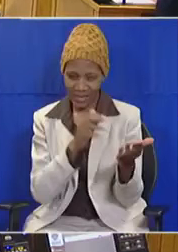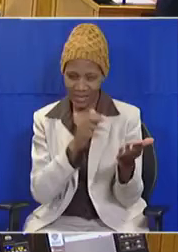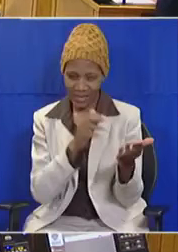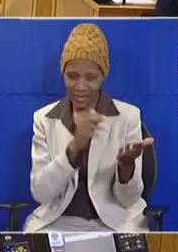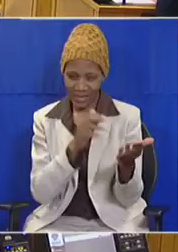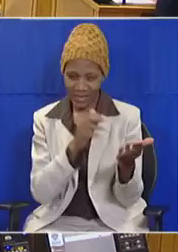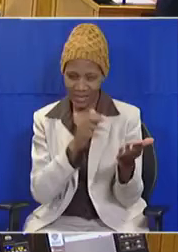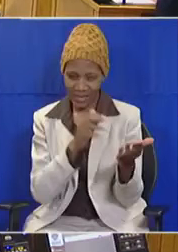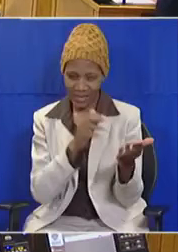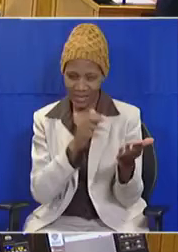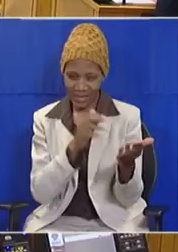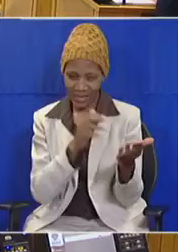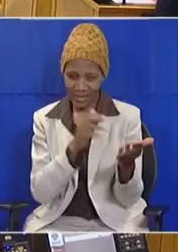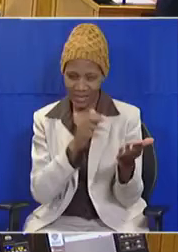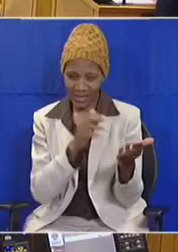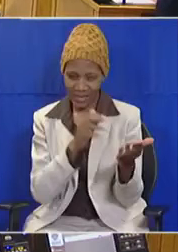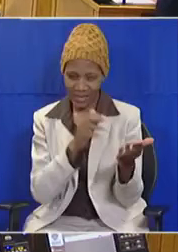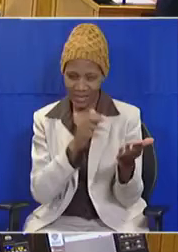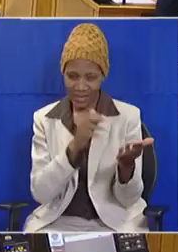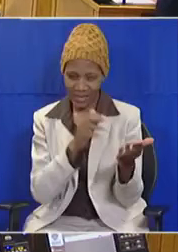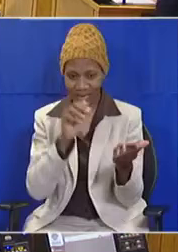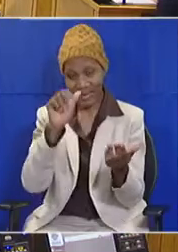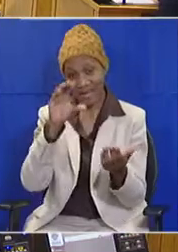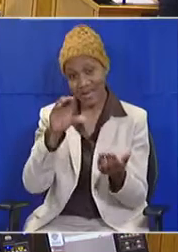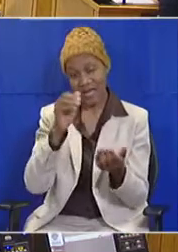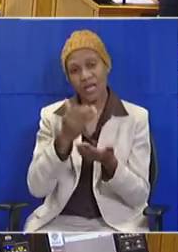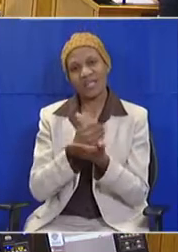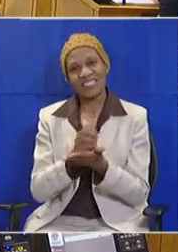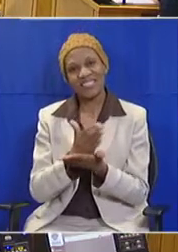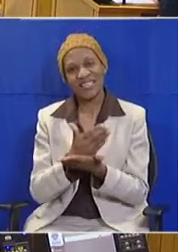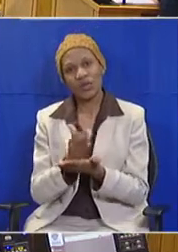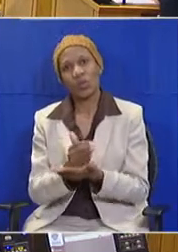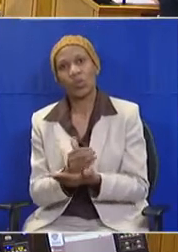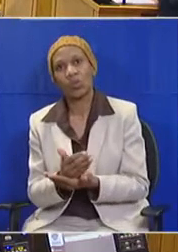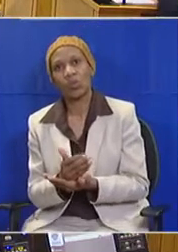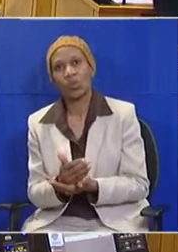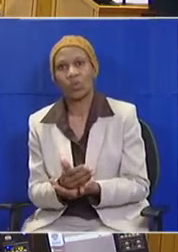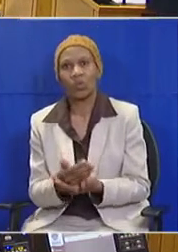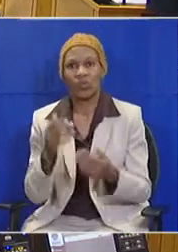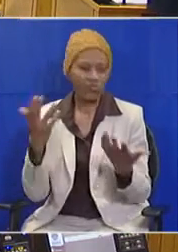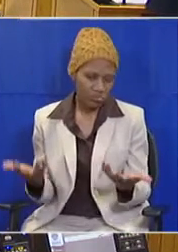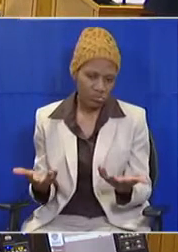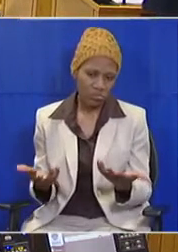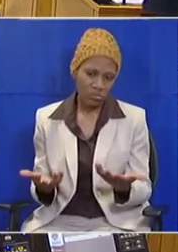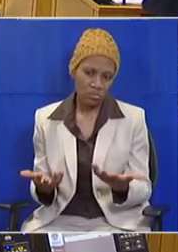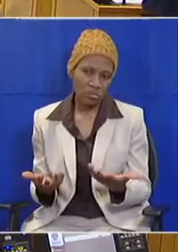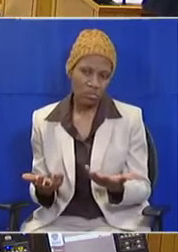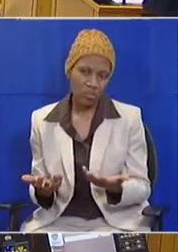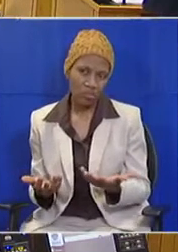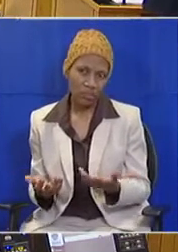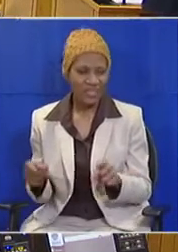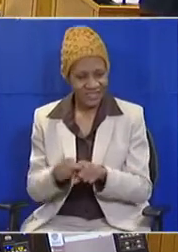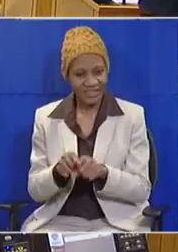Thank you, Honorable Chair. Yeah, Honorable Deputy Minister, cannabis or marijuana or nzangu. That's the common names for these things that we saw